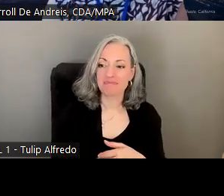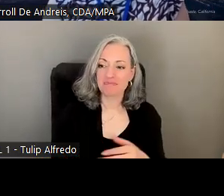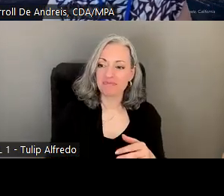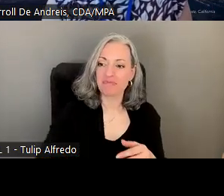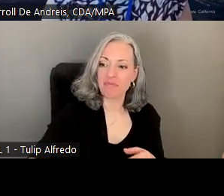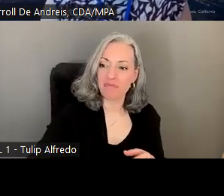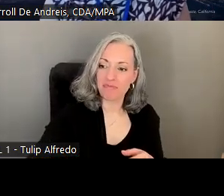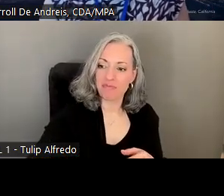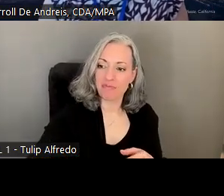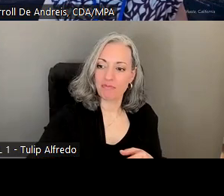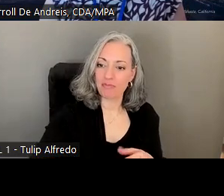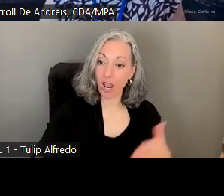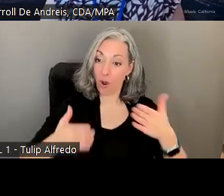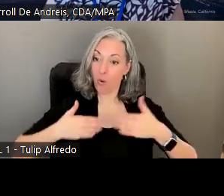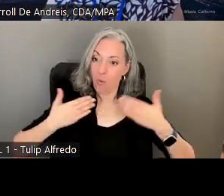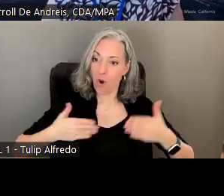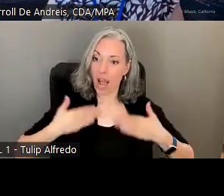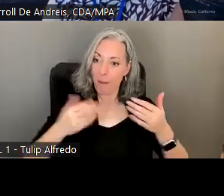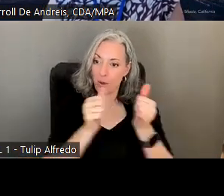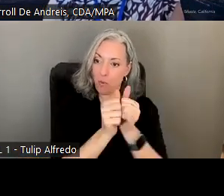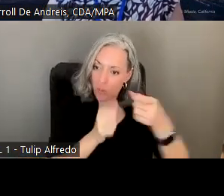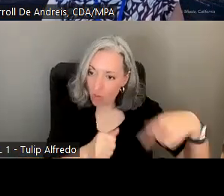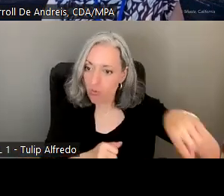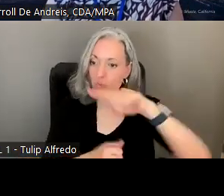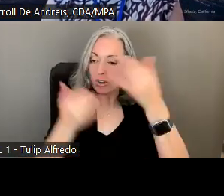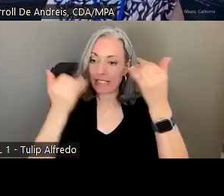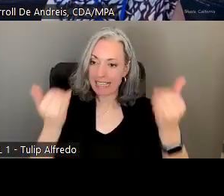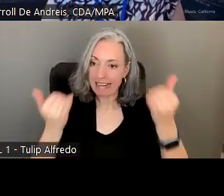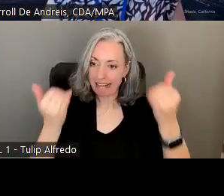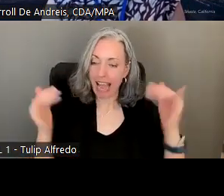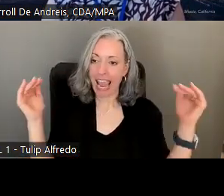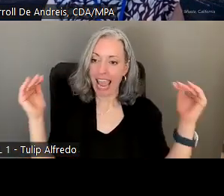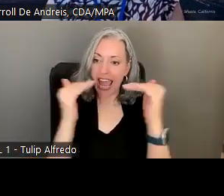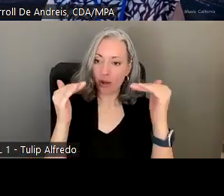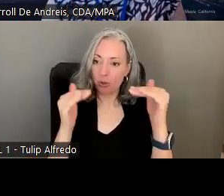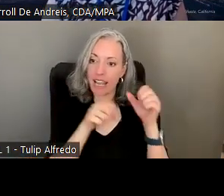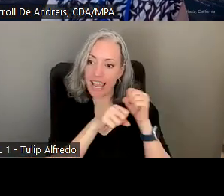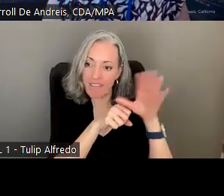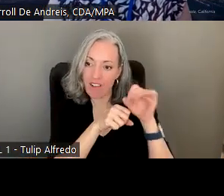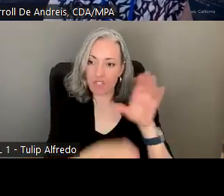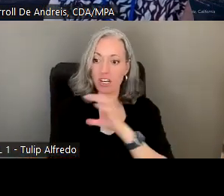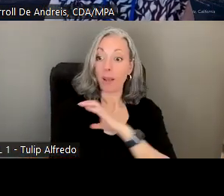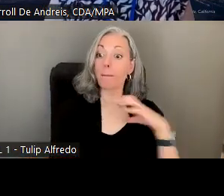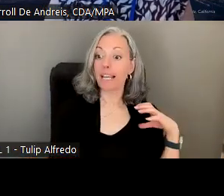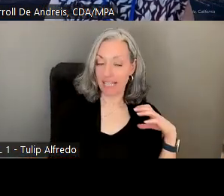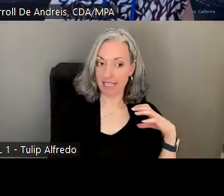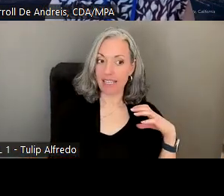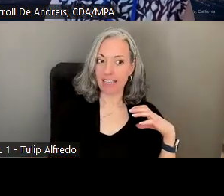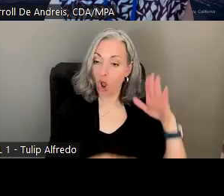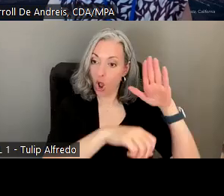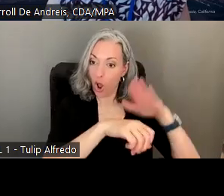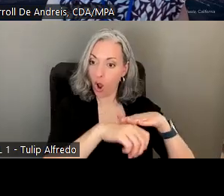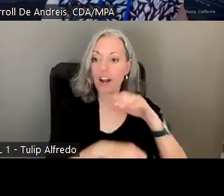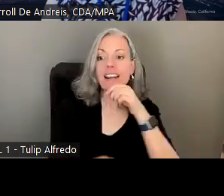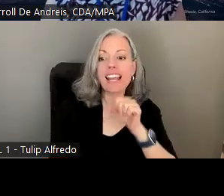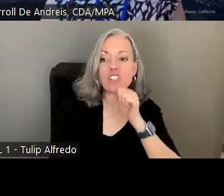We are happy to be with you today here at the Equity Advisory Committee on Aging and